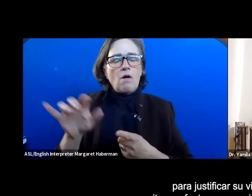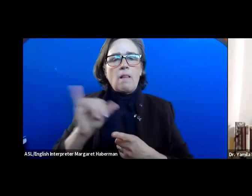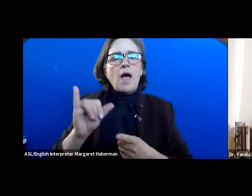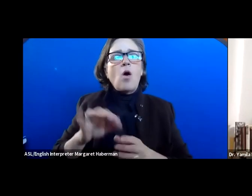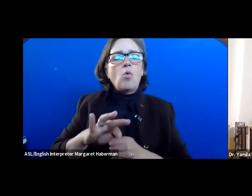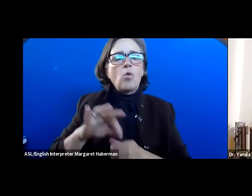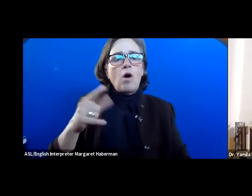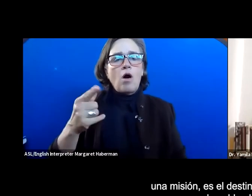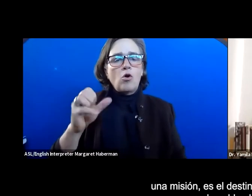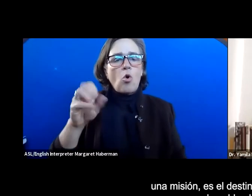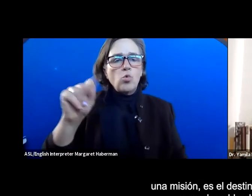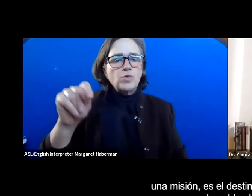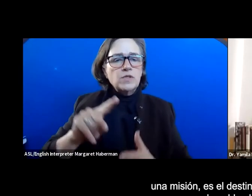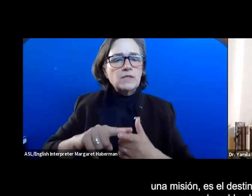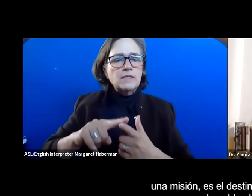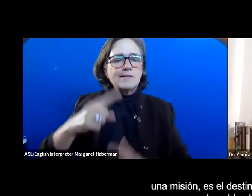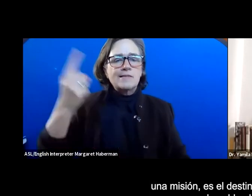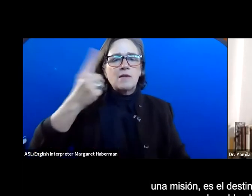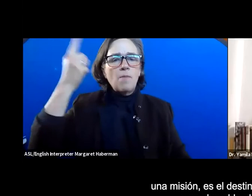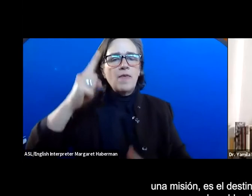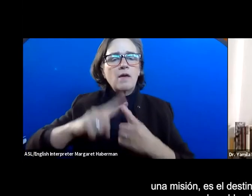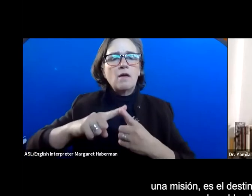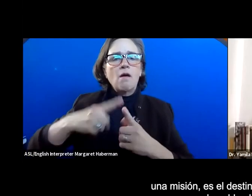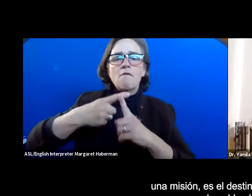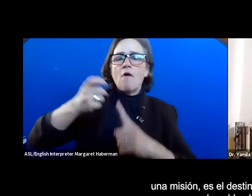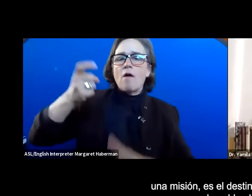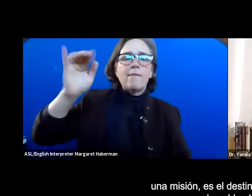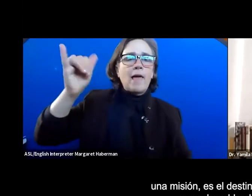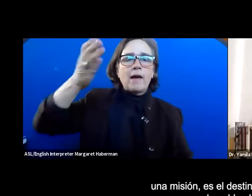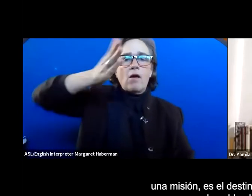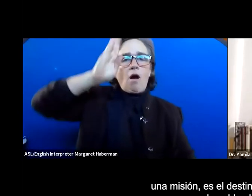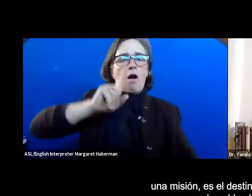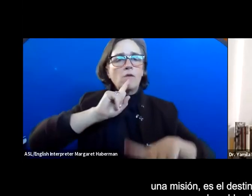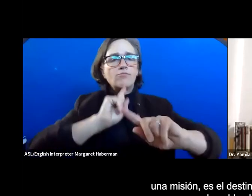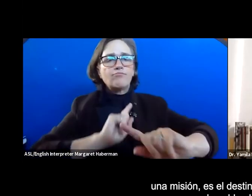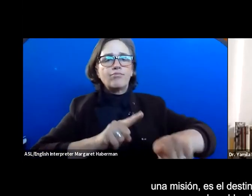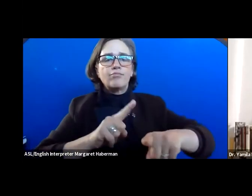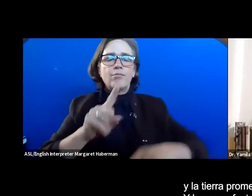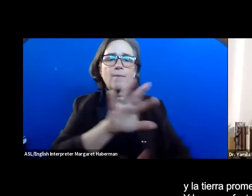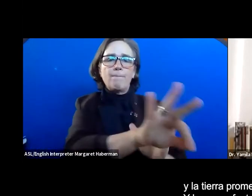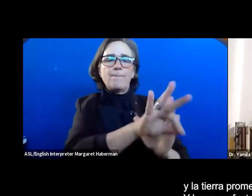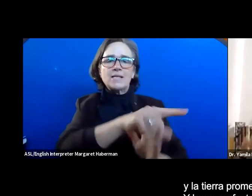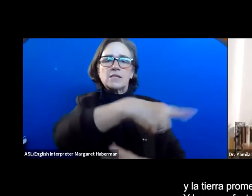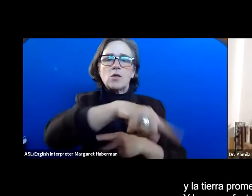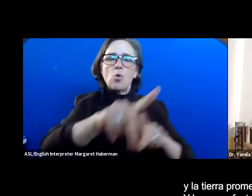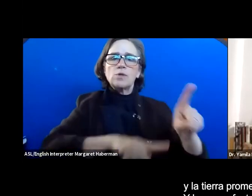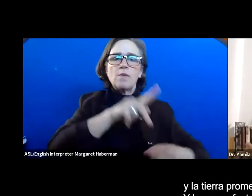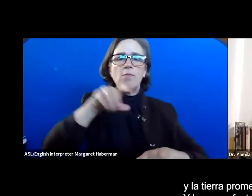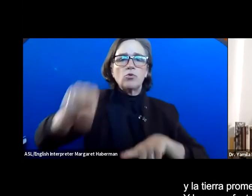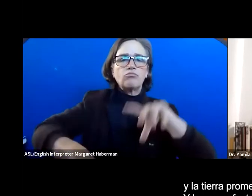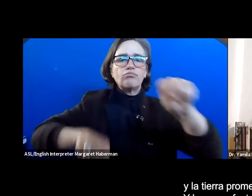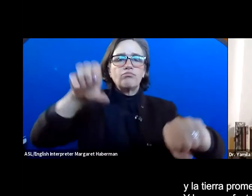intervention, a mission, it's manifest destiny, and it's the chosen people and the promised